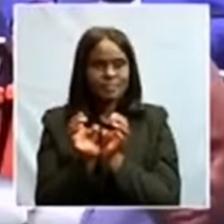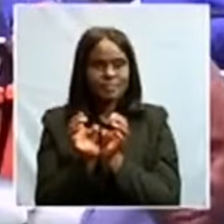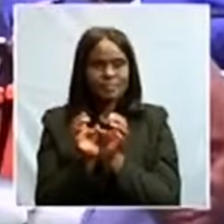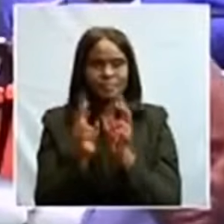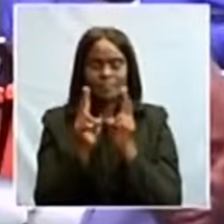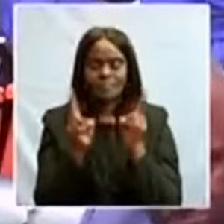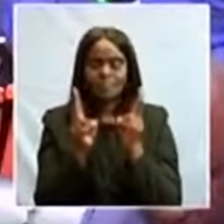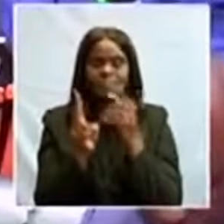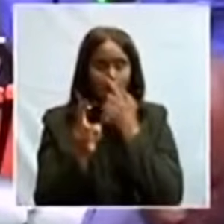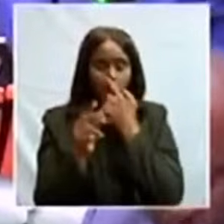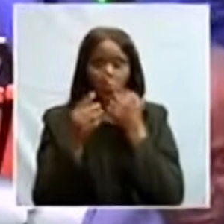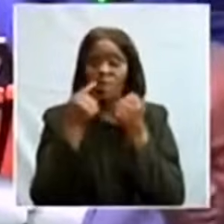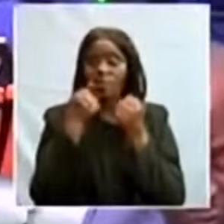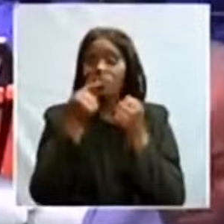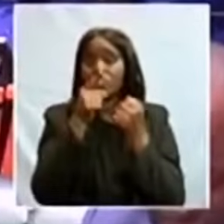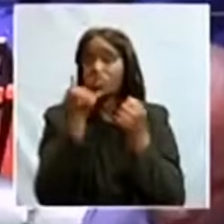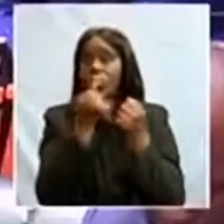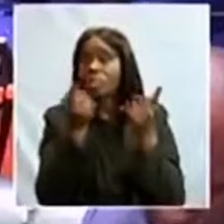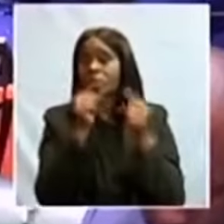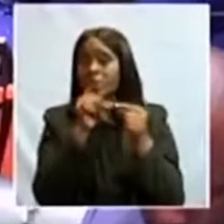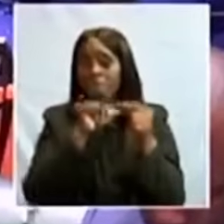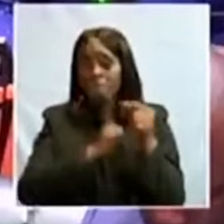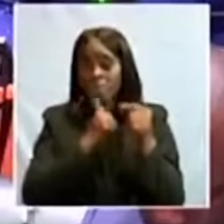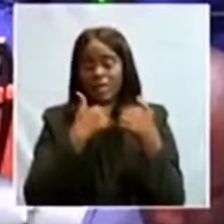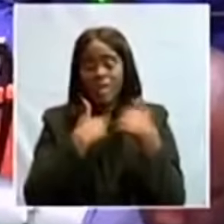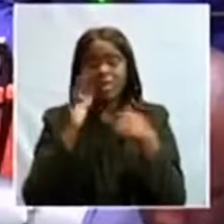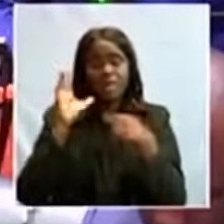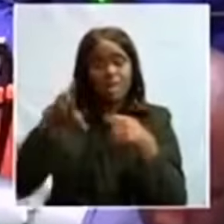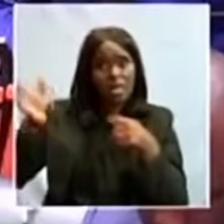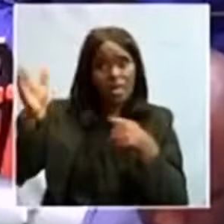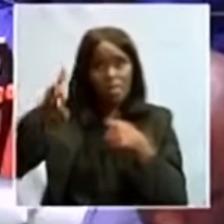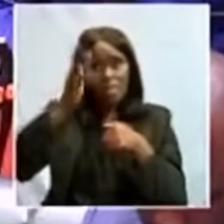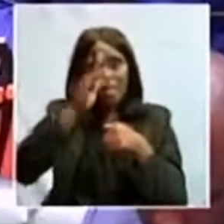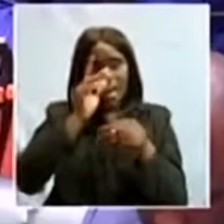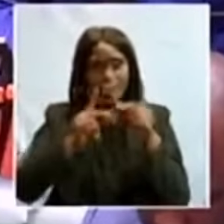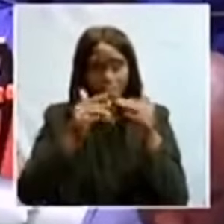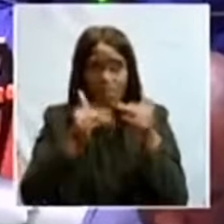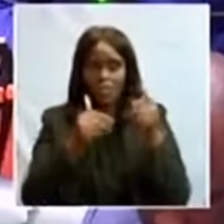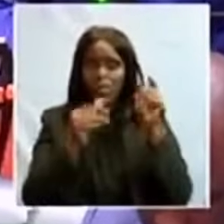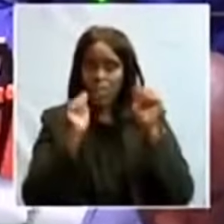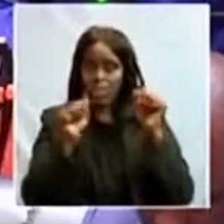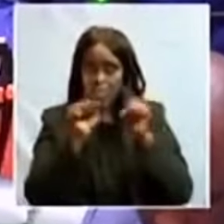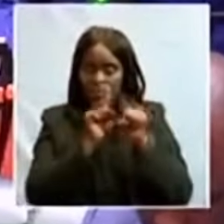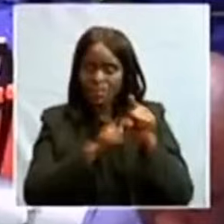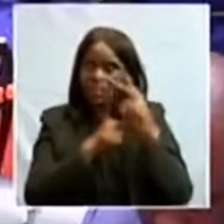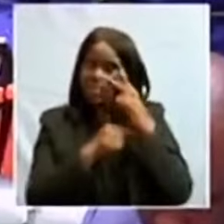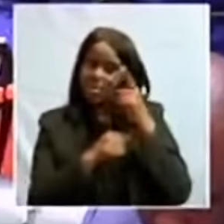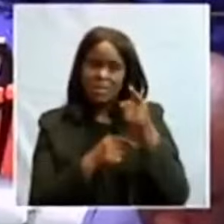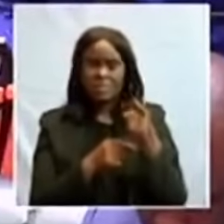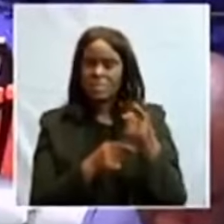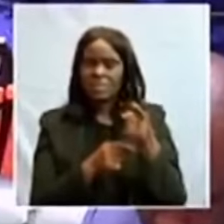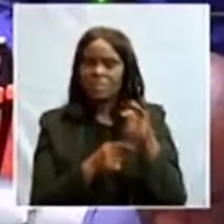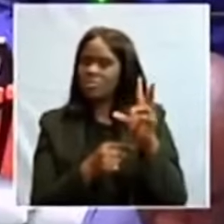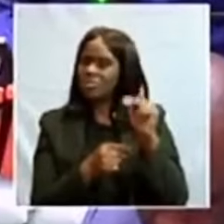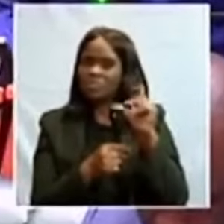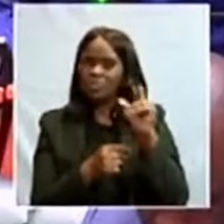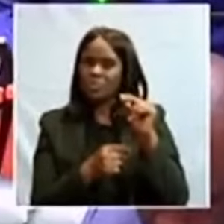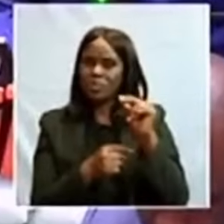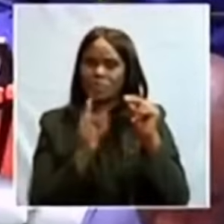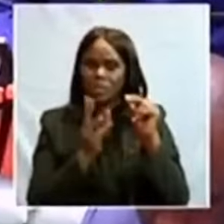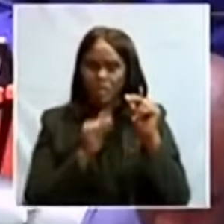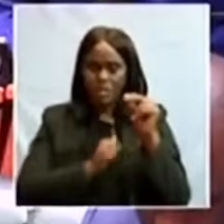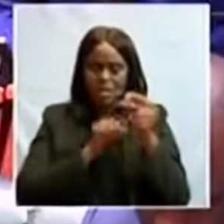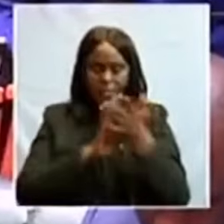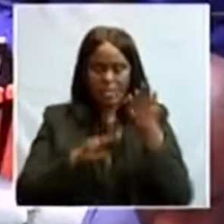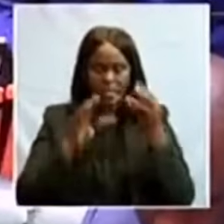So are they telling me that it's only when we are getting to campaigns that's when now people can be looked at? No, we